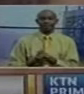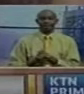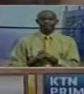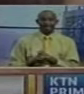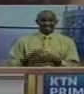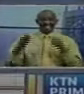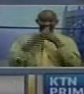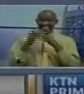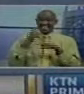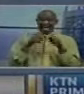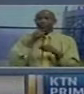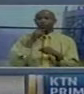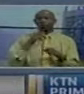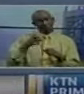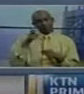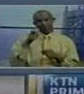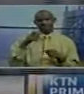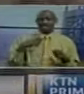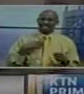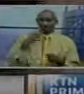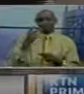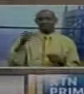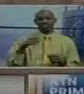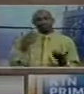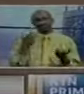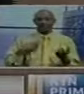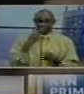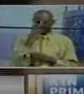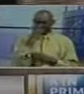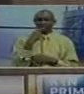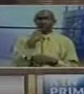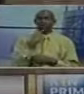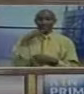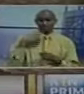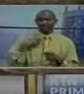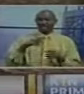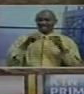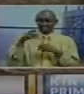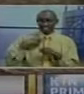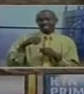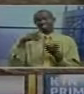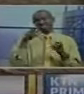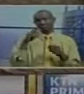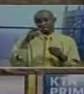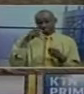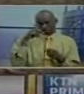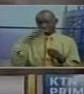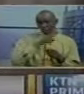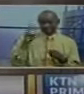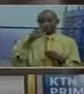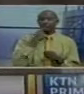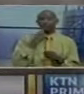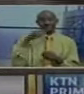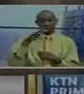A 9-year-old boy was shot and seriously injured when suspected Turkana assailants attacked Kamurio village in West Pokot County